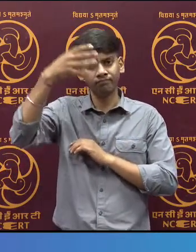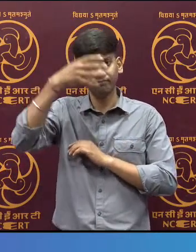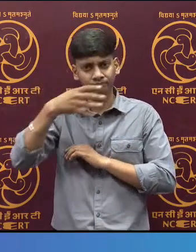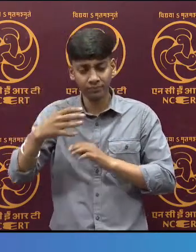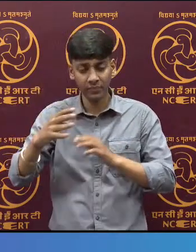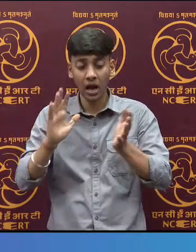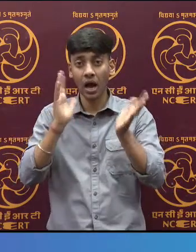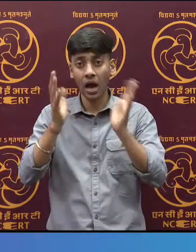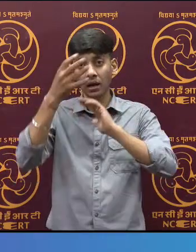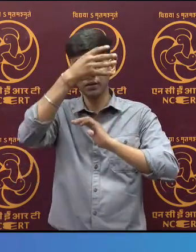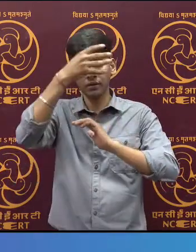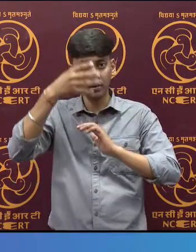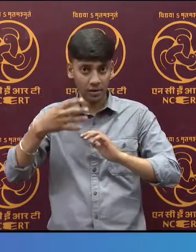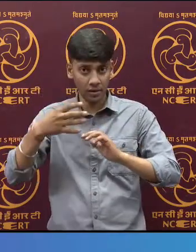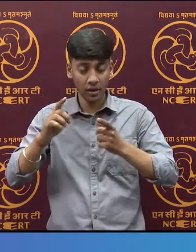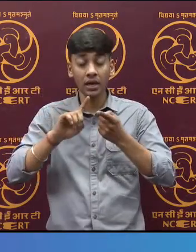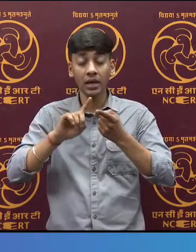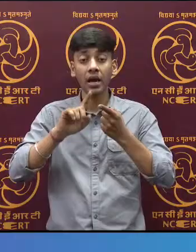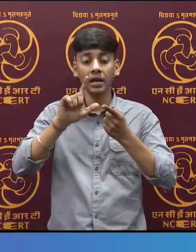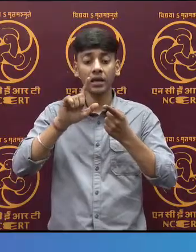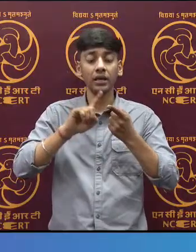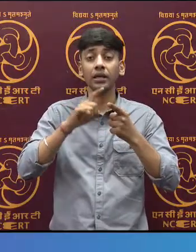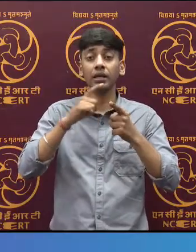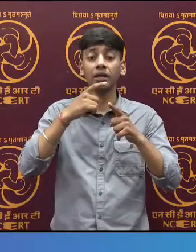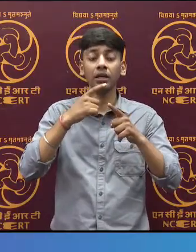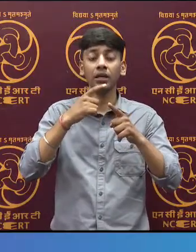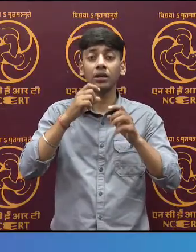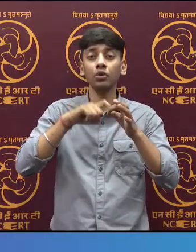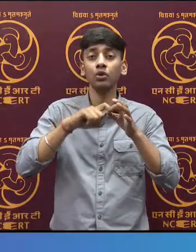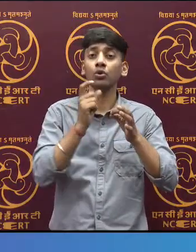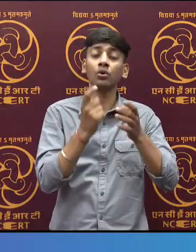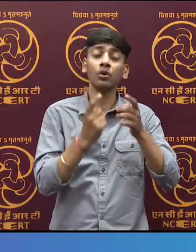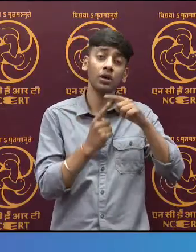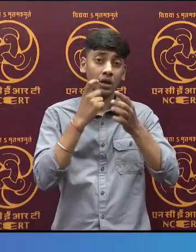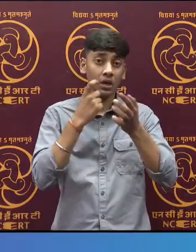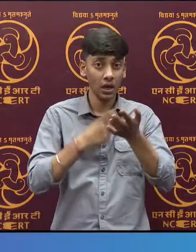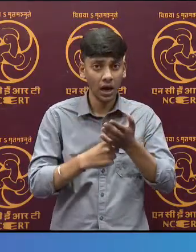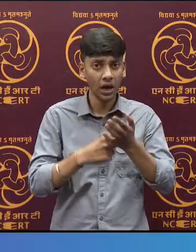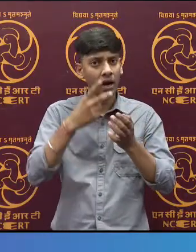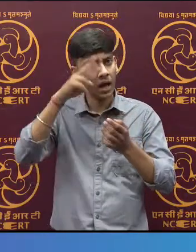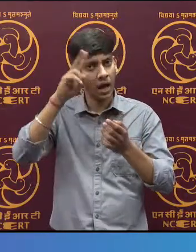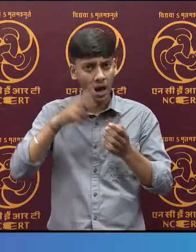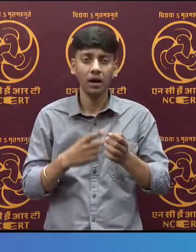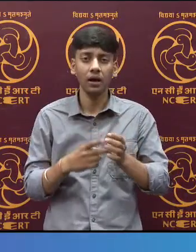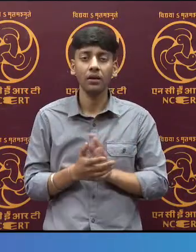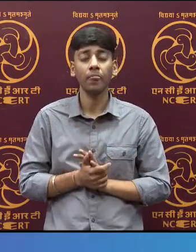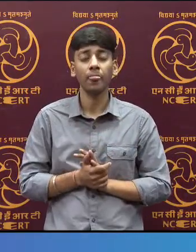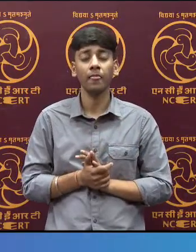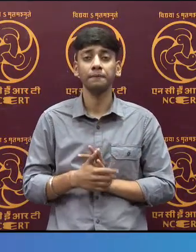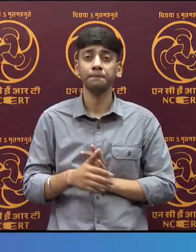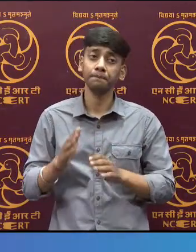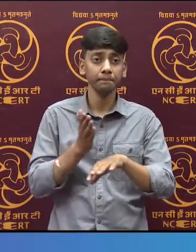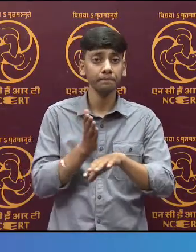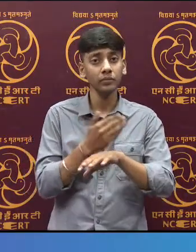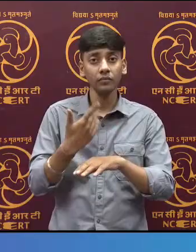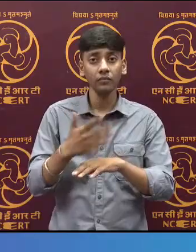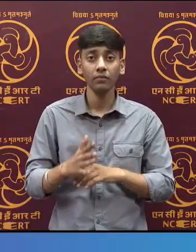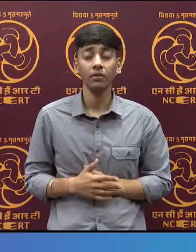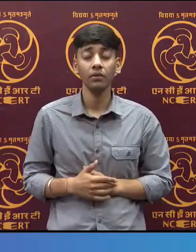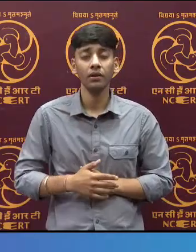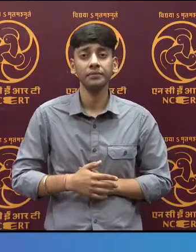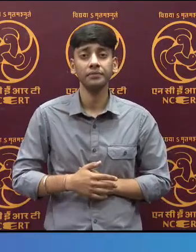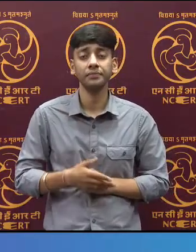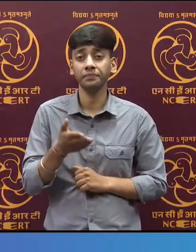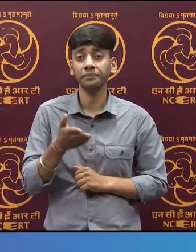Yes. and the big g? Yes. We can say. Big G we have already calculated, that is gravitational constant, that we have Okay. already done in the previous Okay, session. we